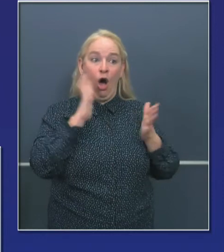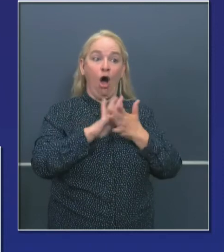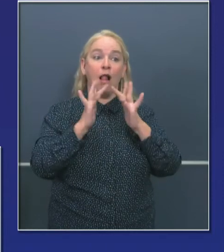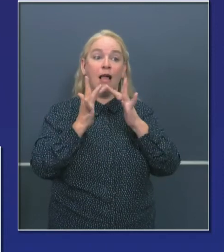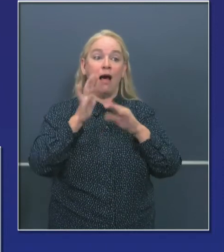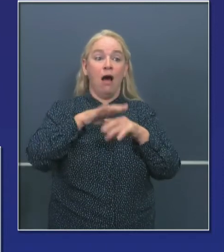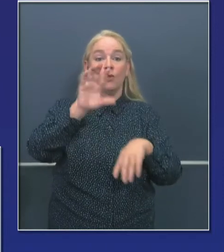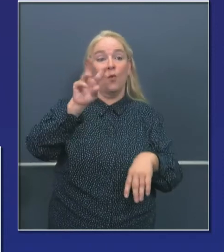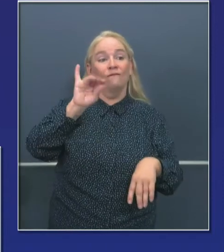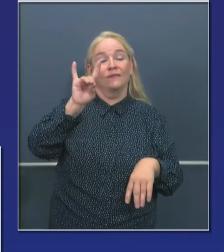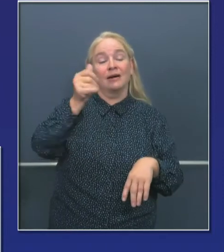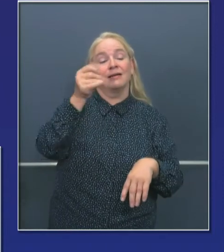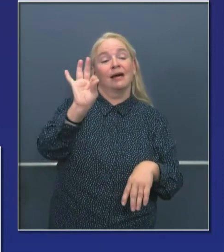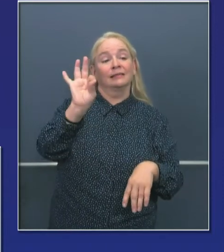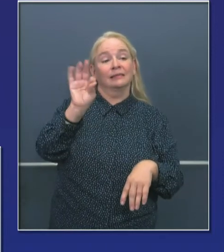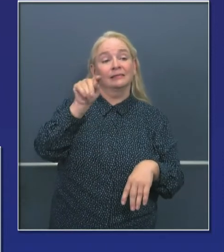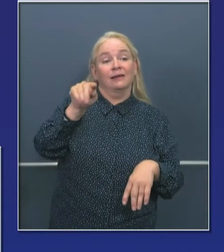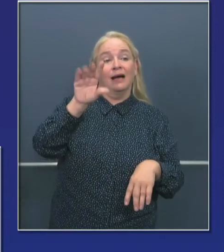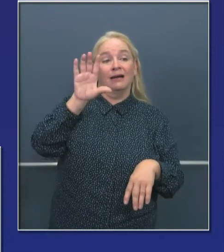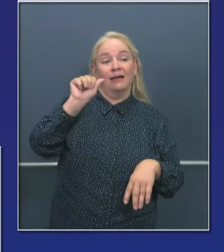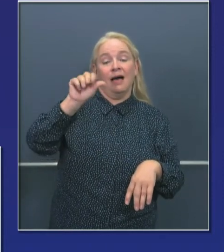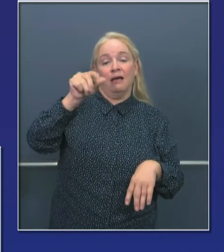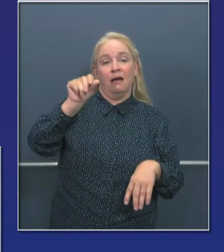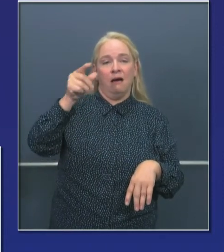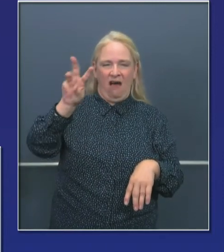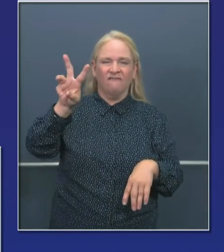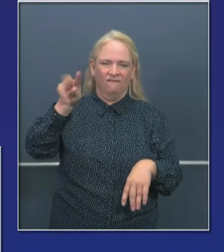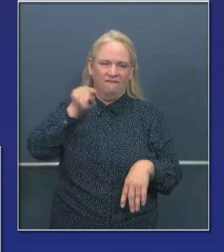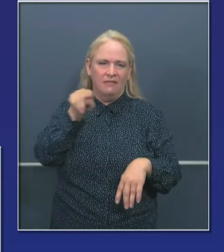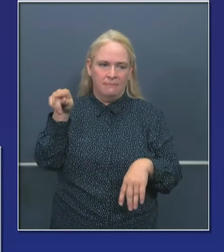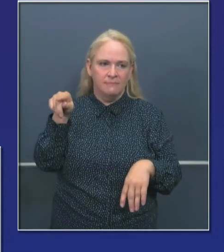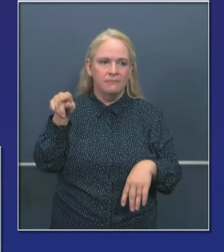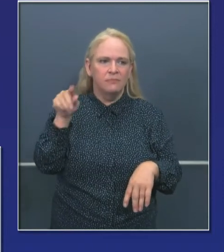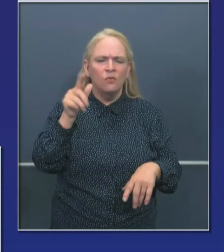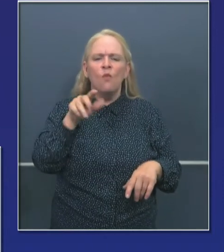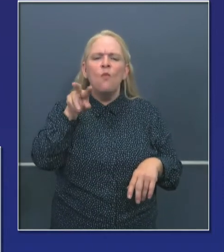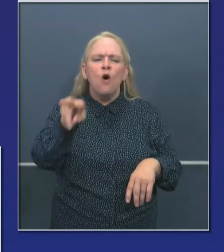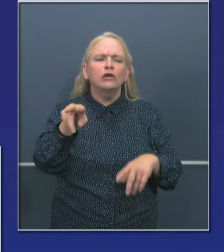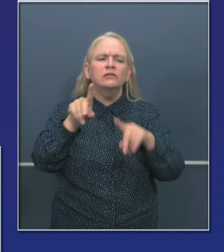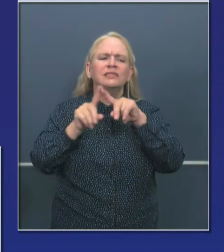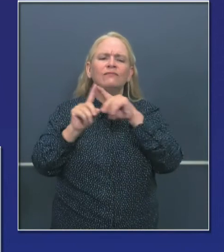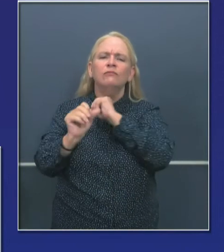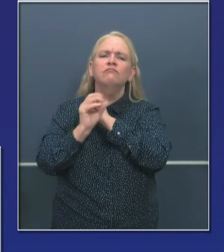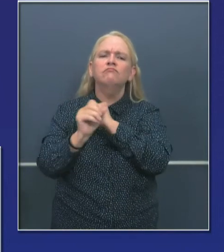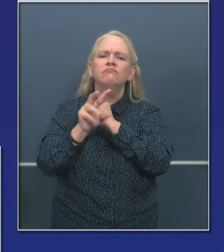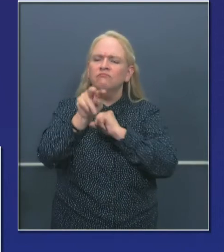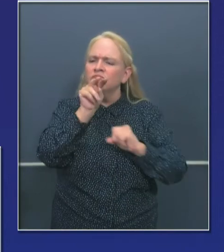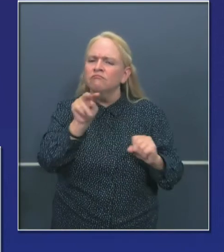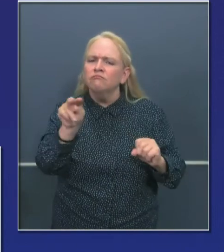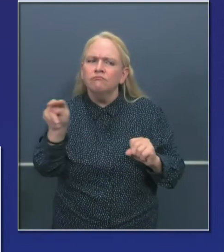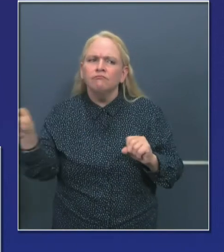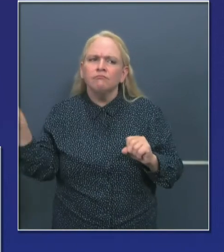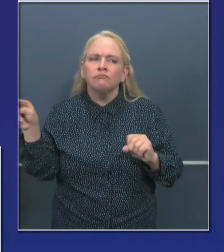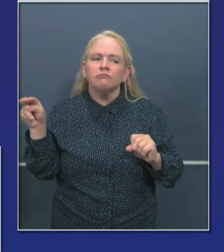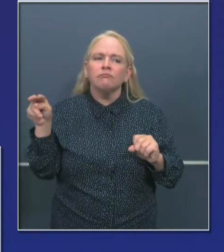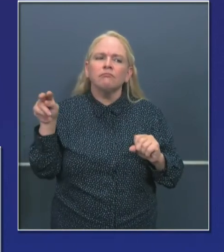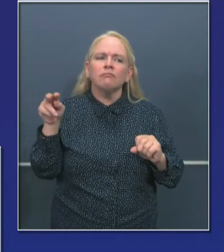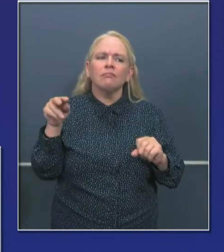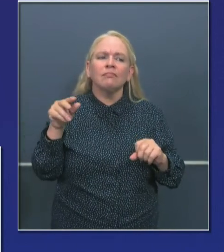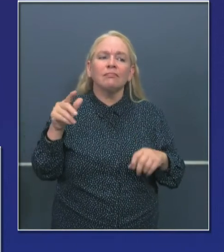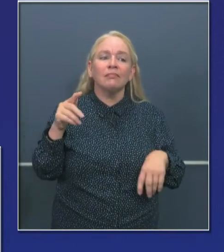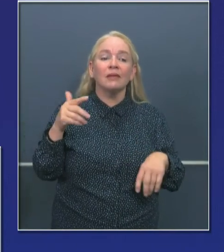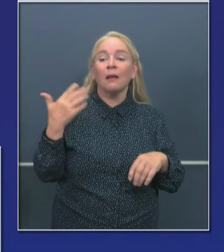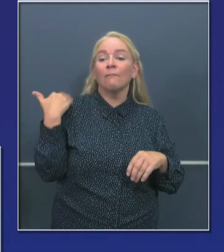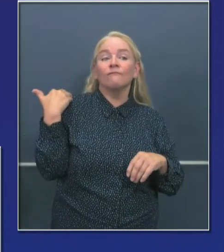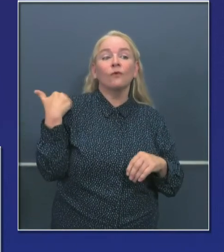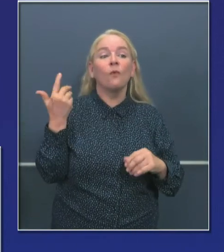gov.ca.gov website, or just type in Larry David PSA. And of course, you can't be an ex-lieutenant governor and not be